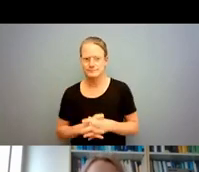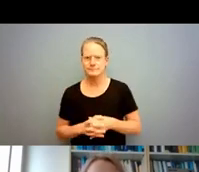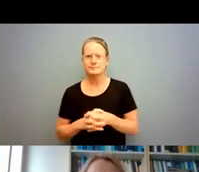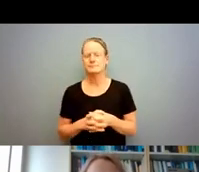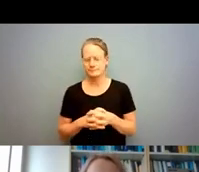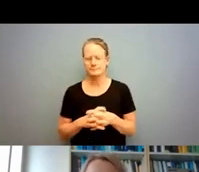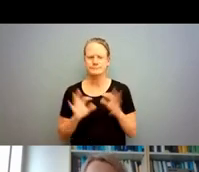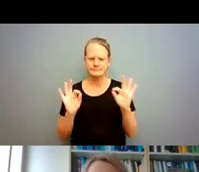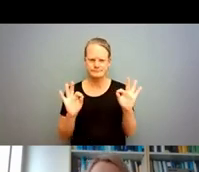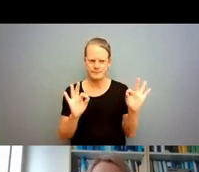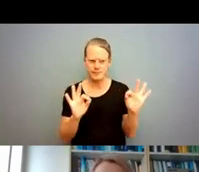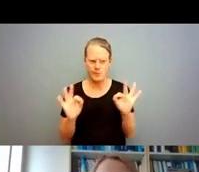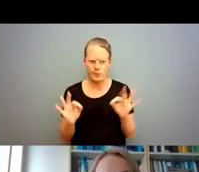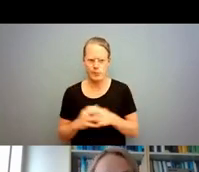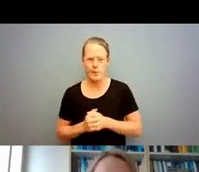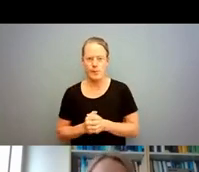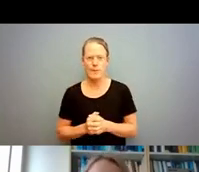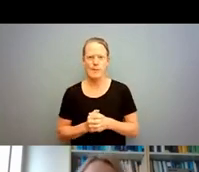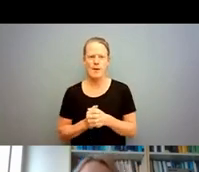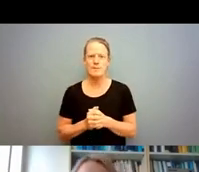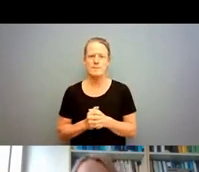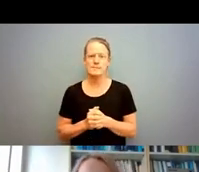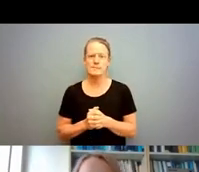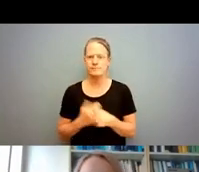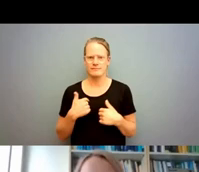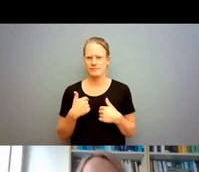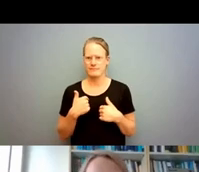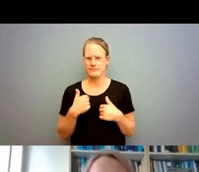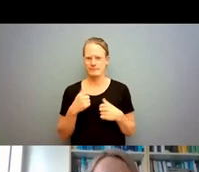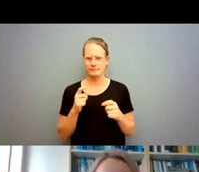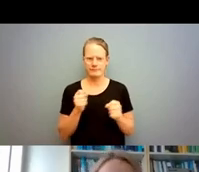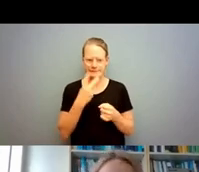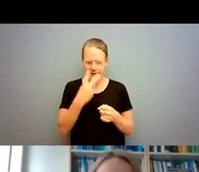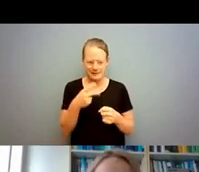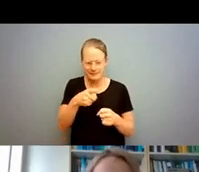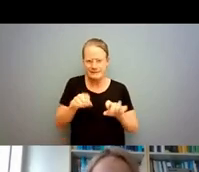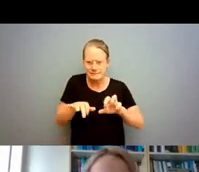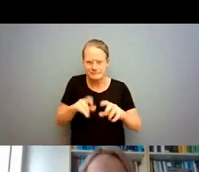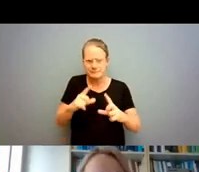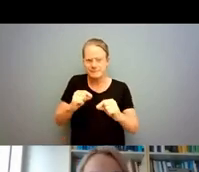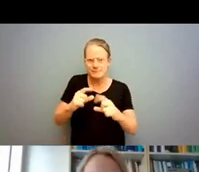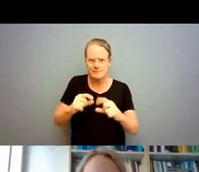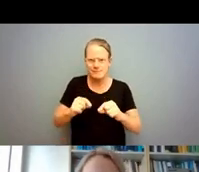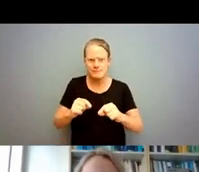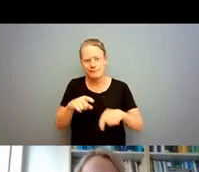Perfectly, thank you so much. I can't see the chat, so you just have to take the floor if there are some